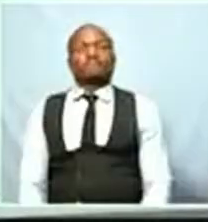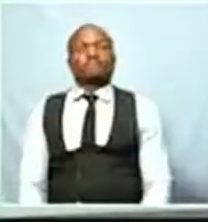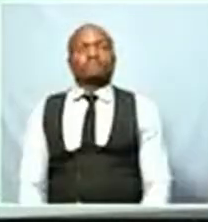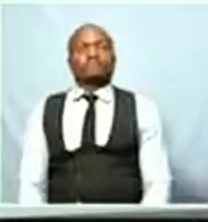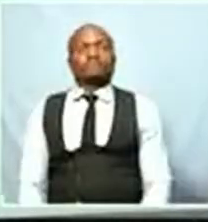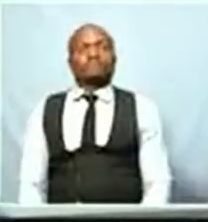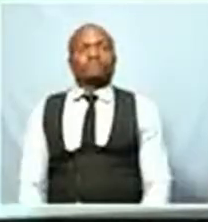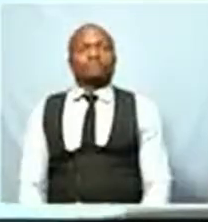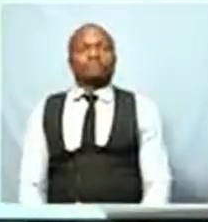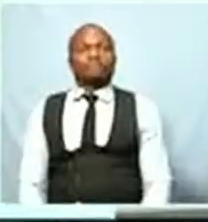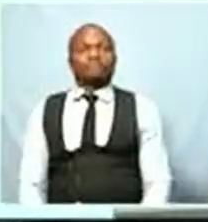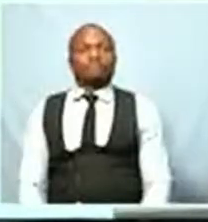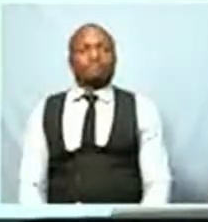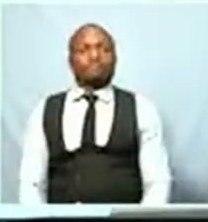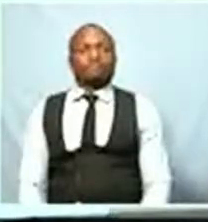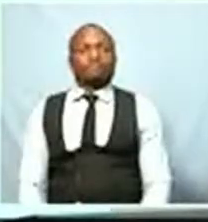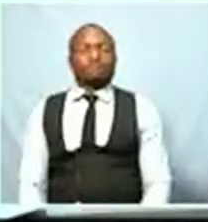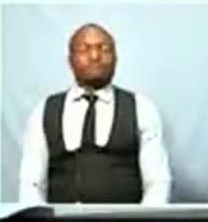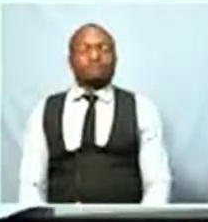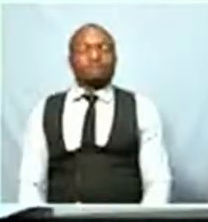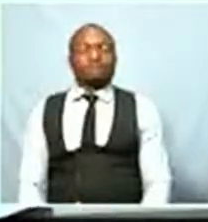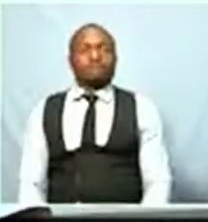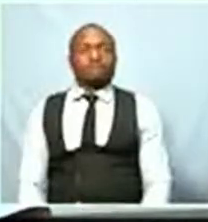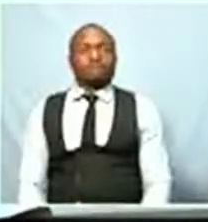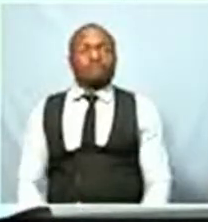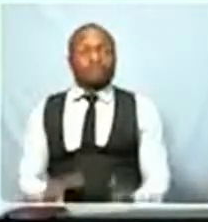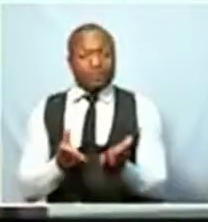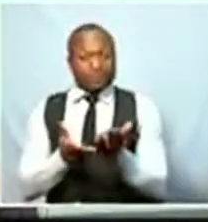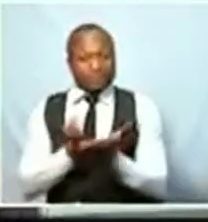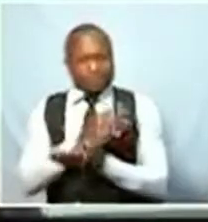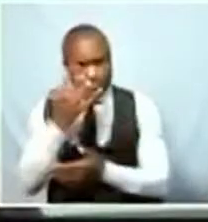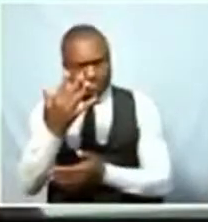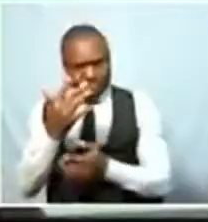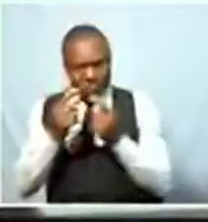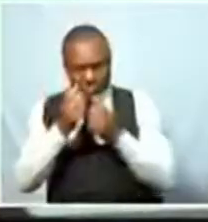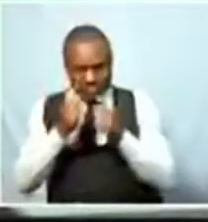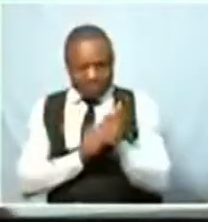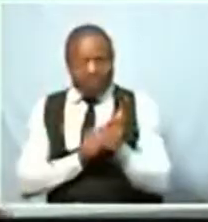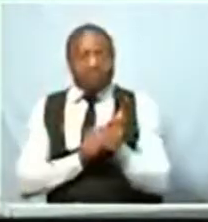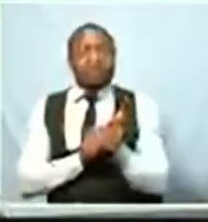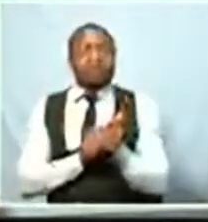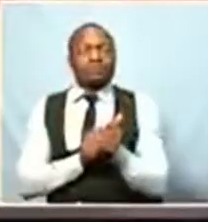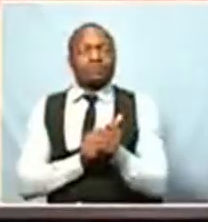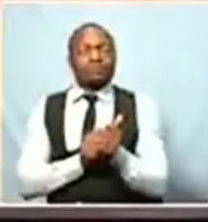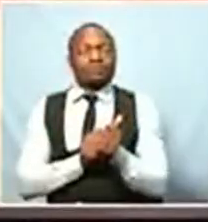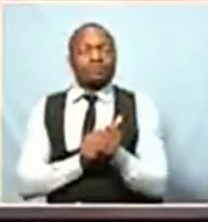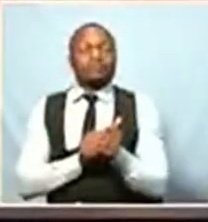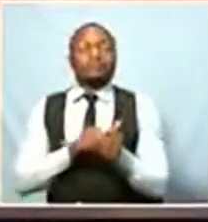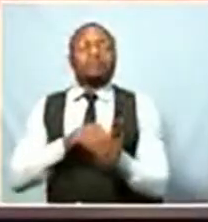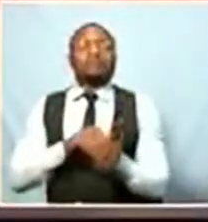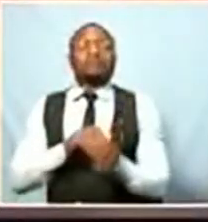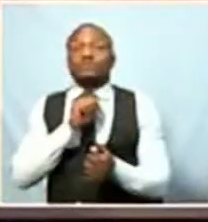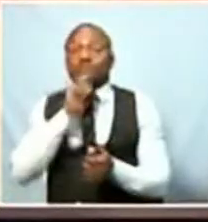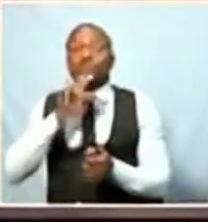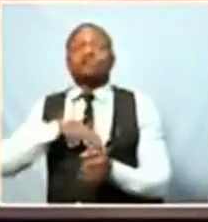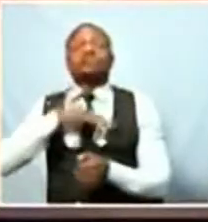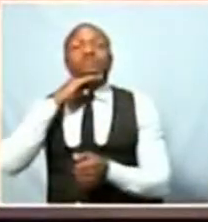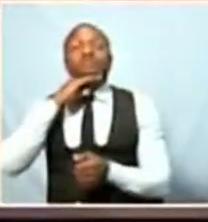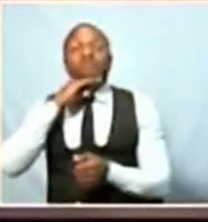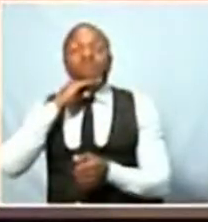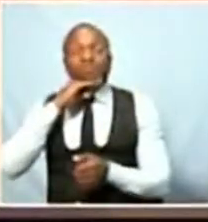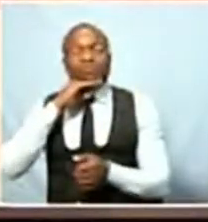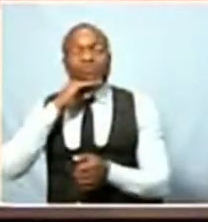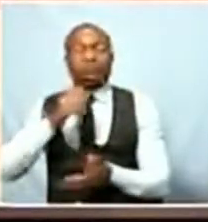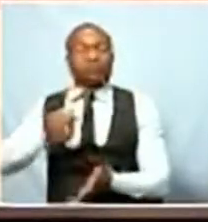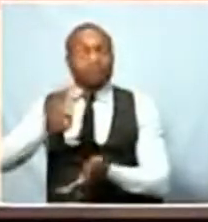it starts from page 5, talking about the adequacy and ramifications of the 2026 budget